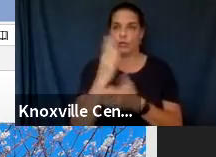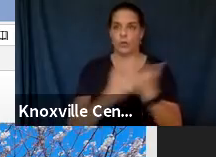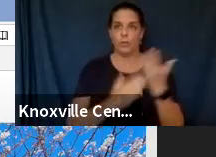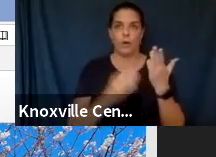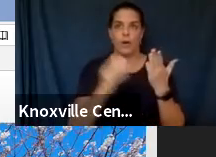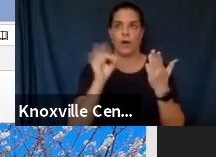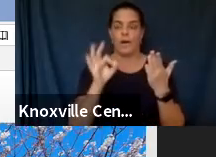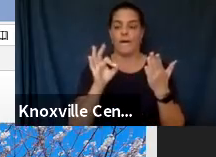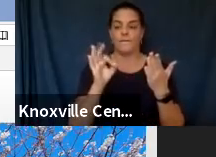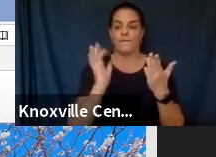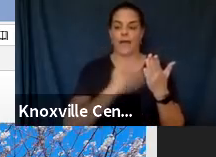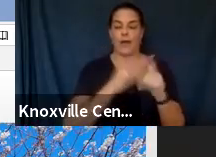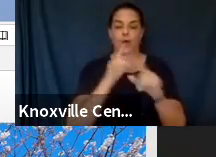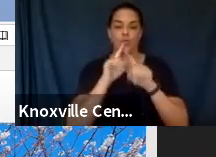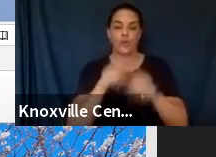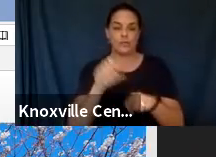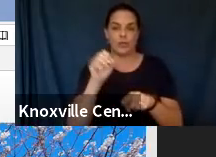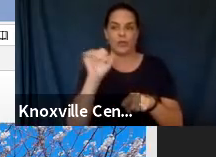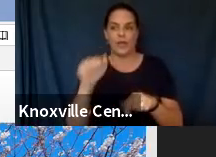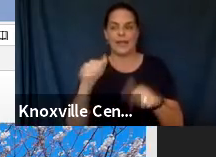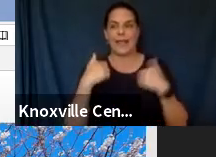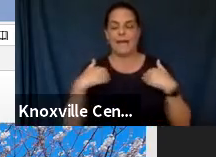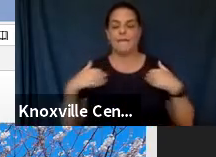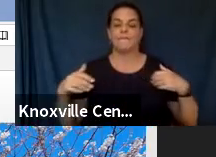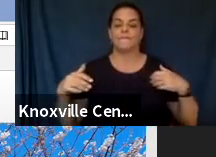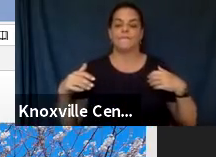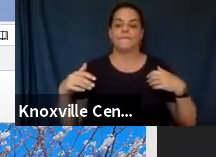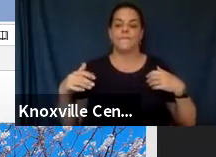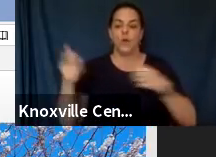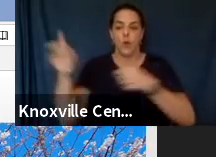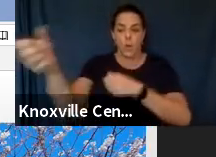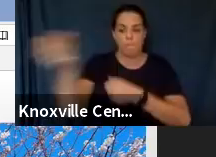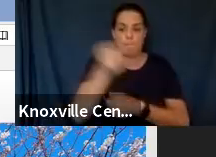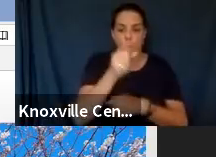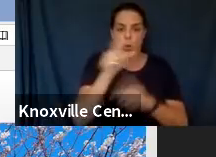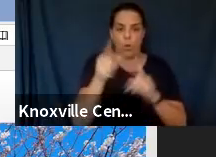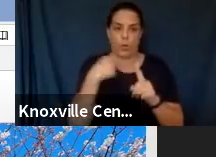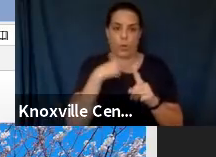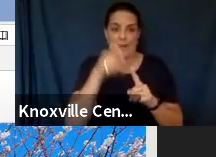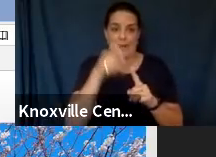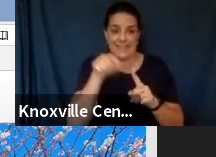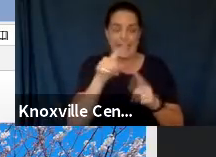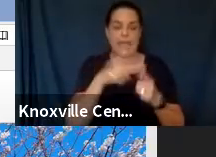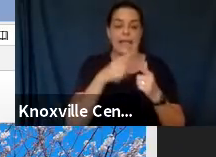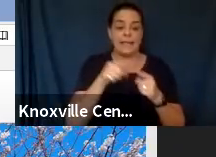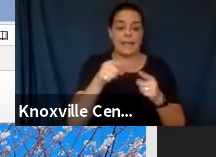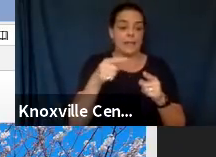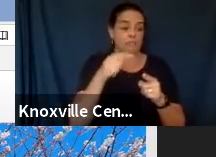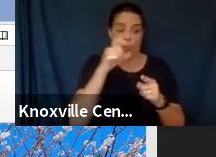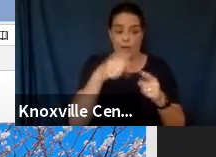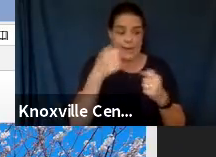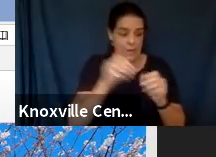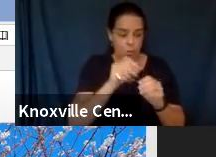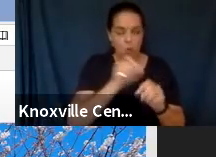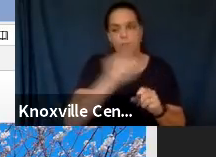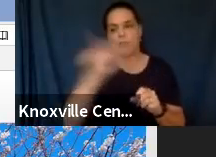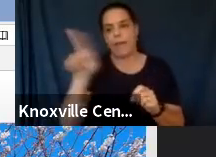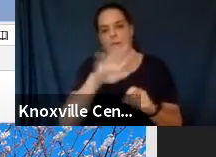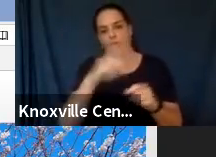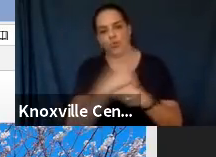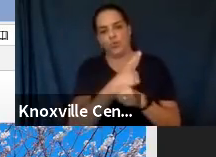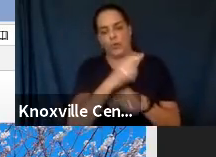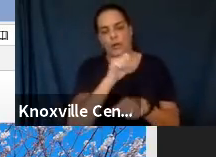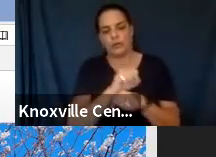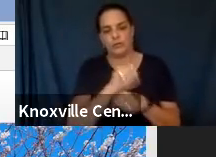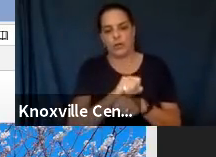our response so they can get pulled in when needed, and then go back to their regular job when we don't need them anymore because